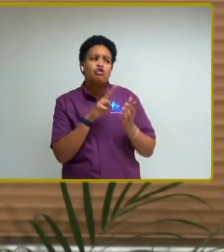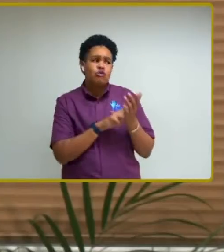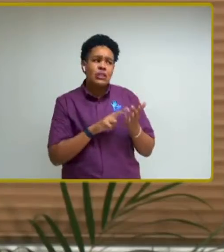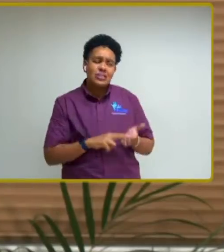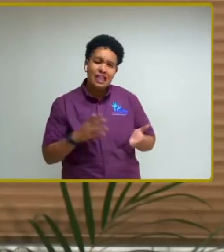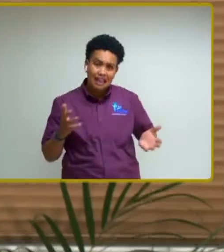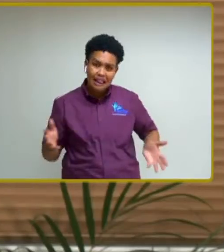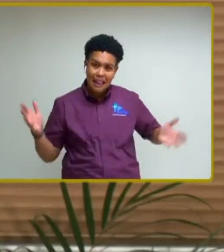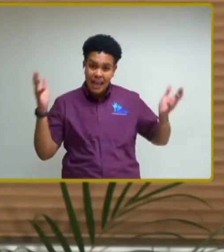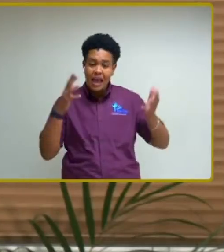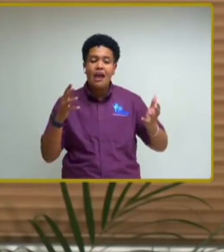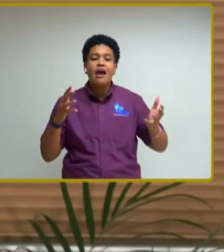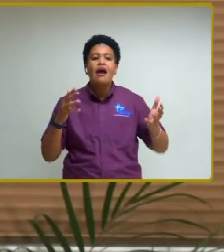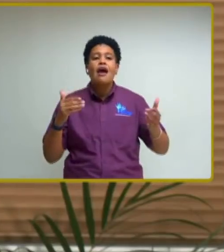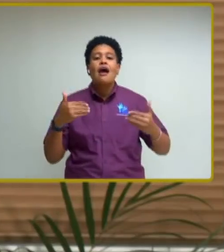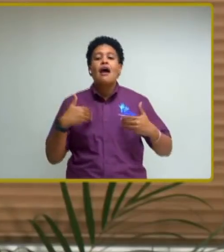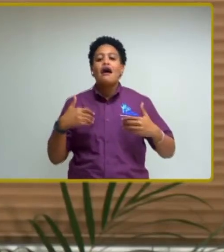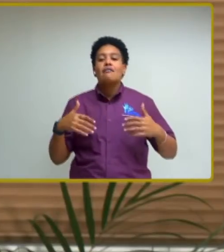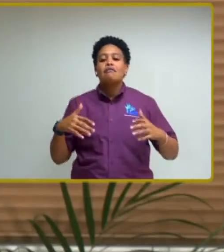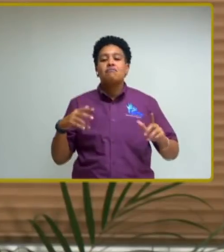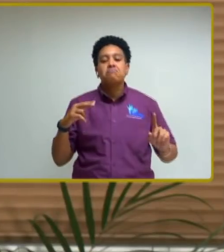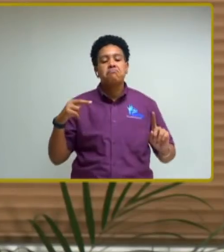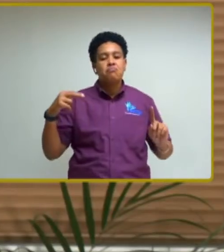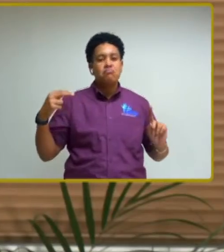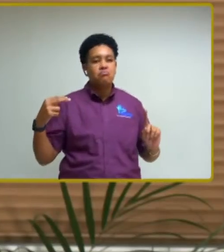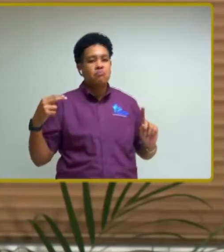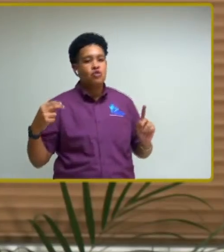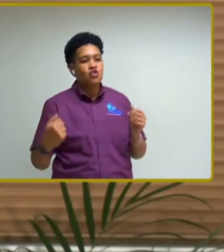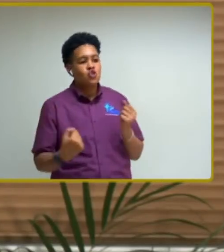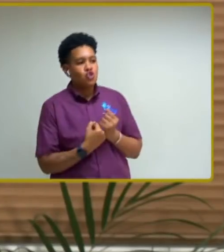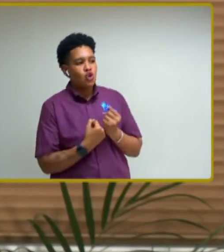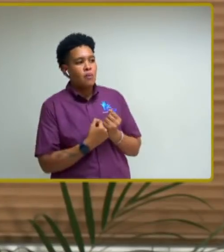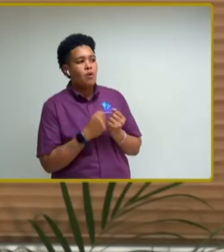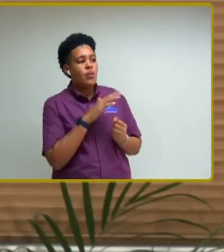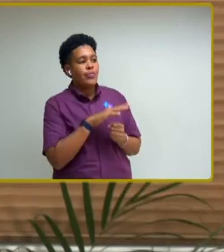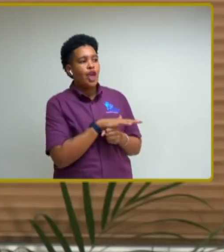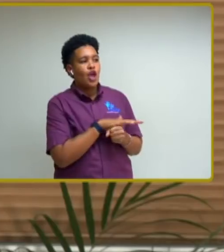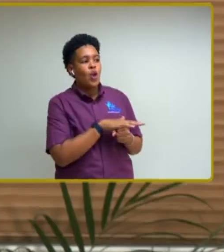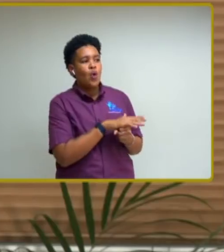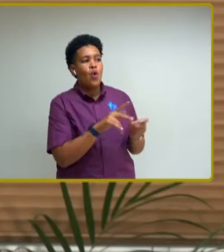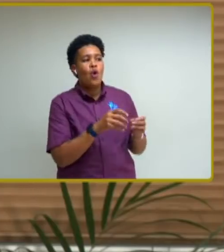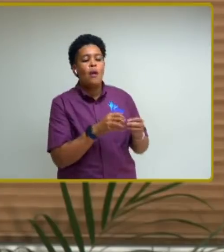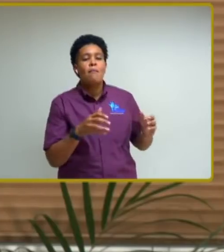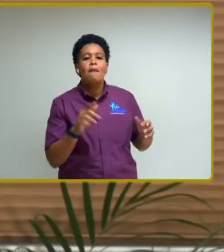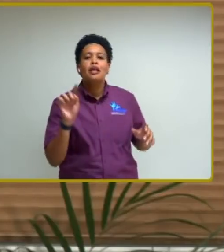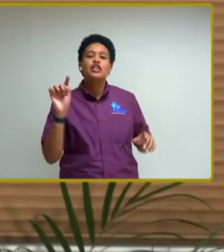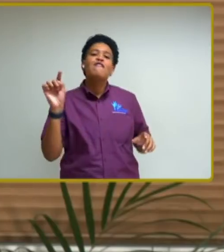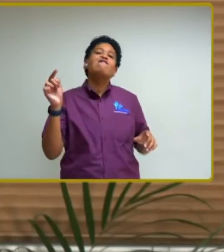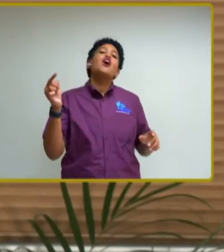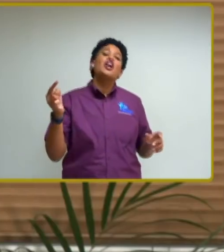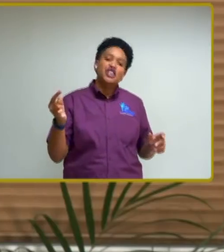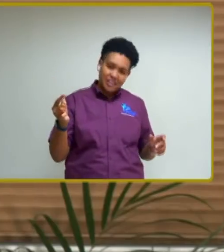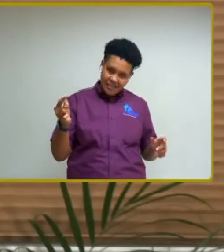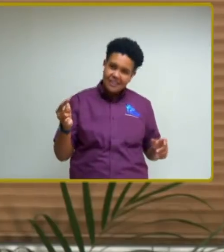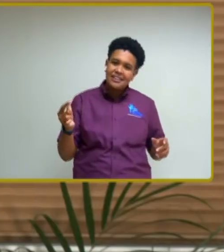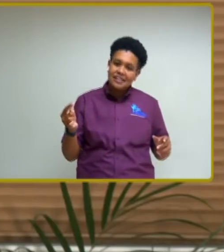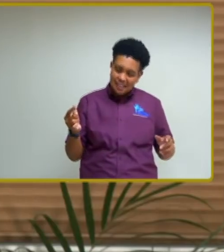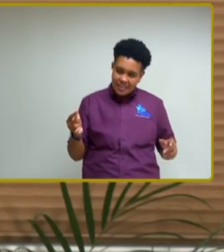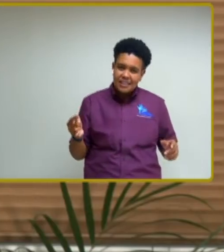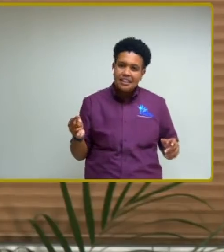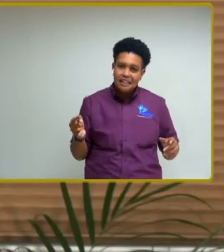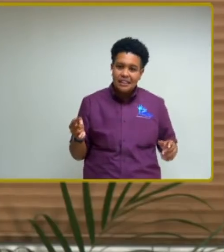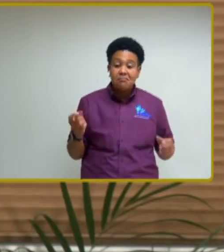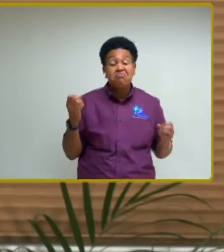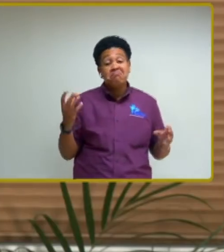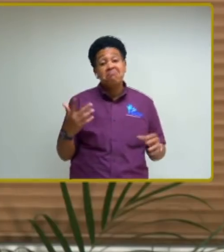registered have taken a posture to support their local population first. And in